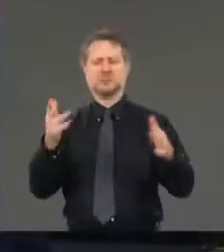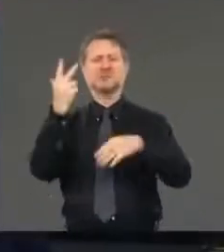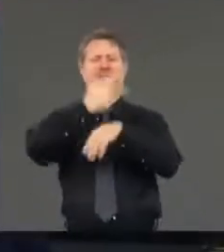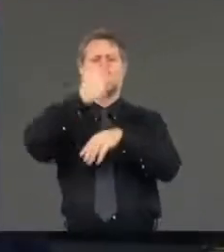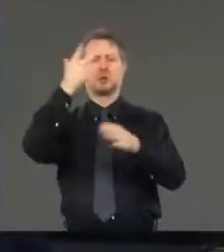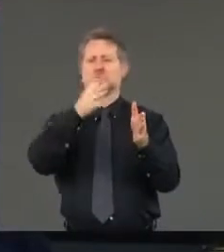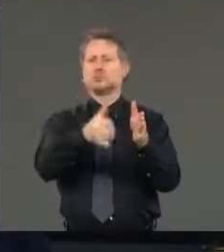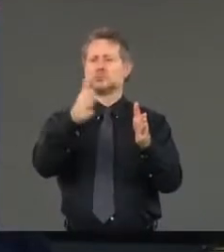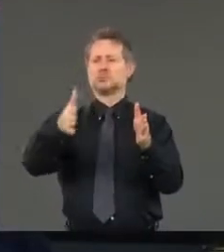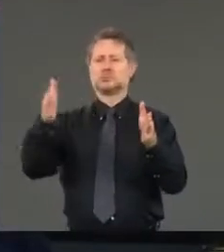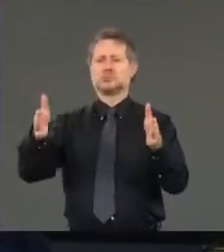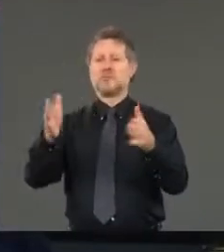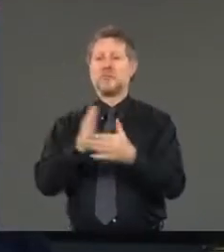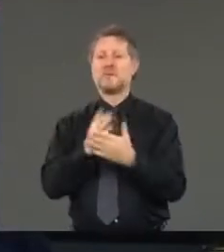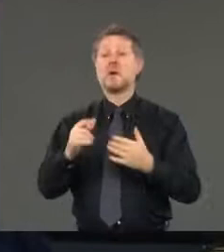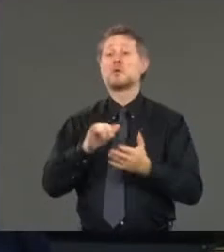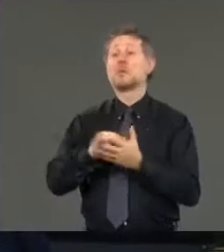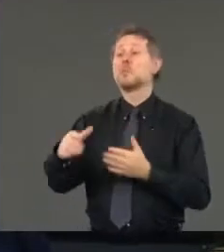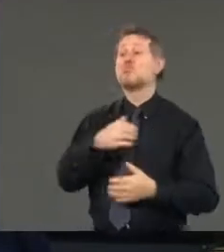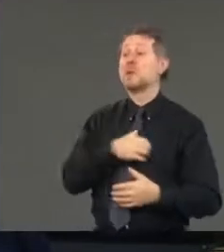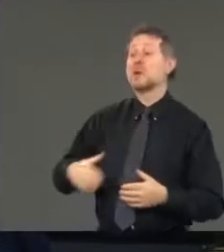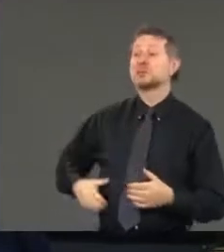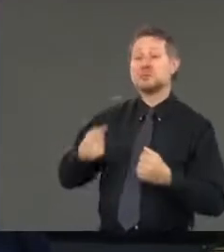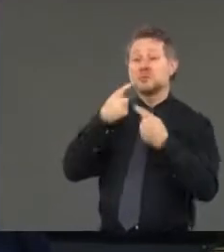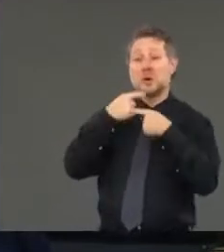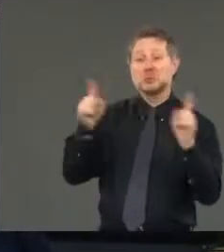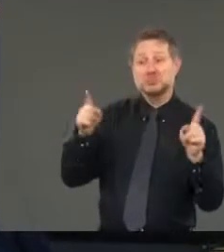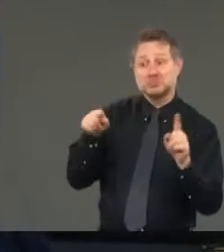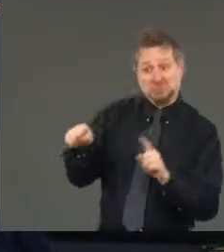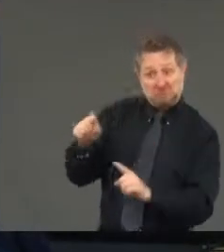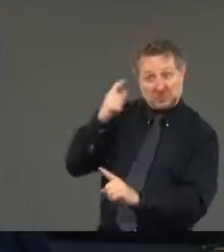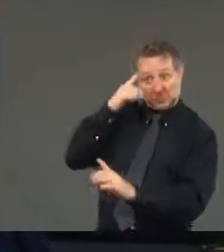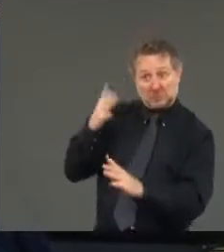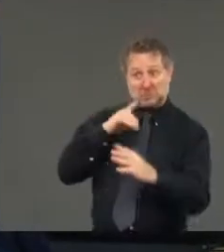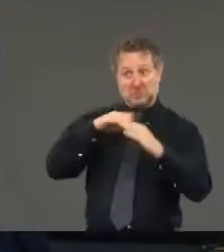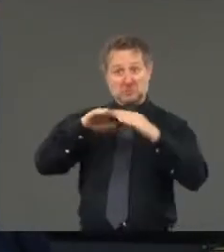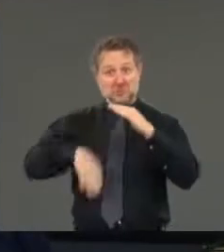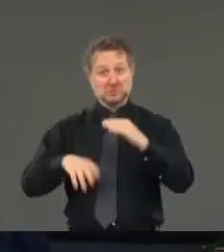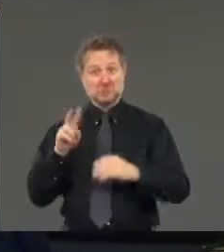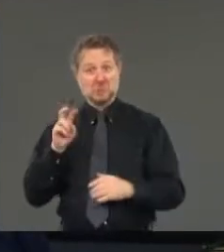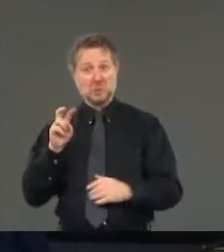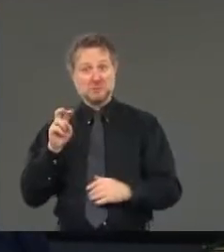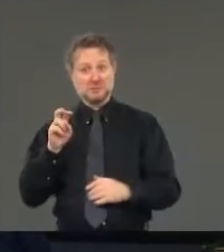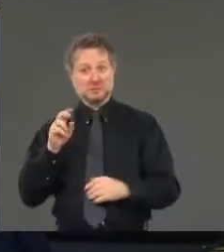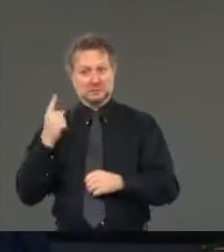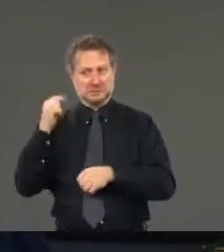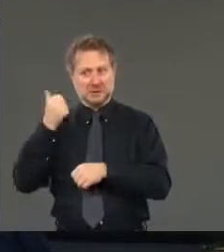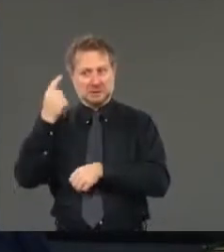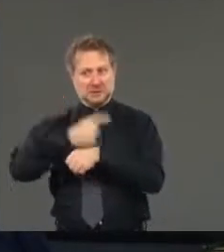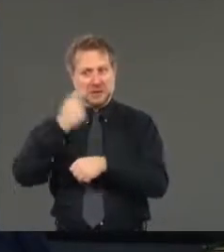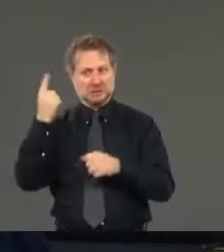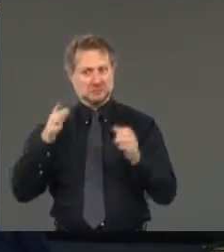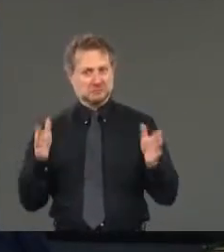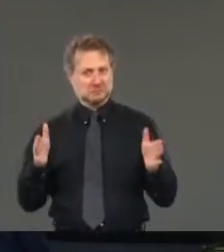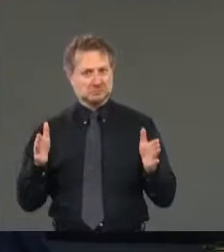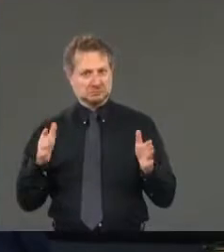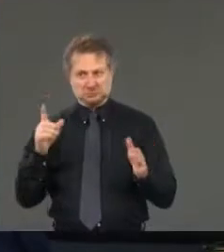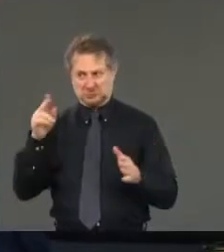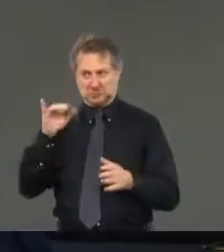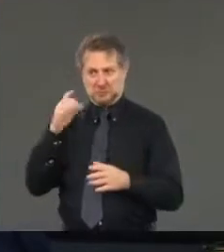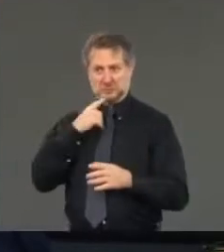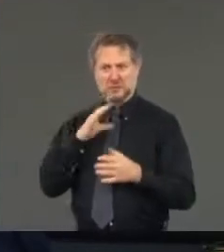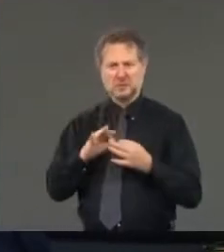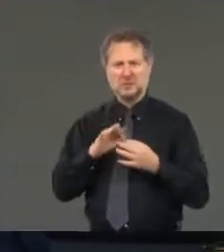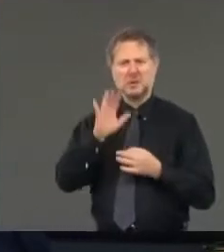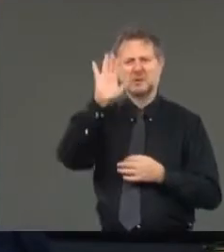today was if the hospitalization stayed below 200 for 10 straight days, they're in the clear. Their hospitalizations are now at